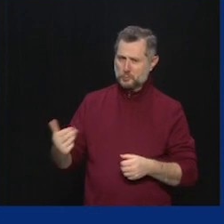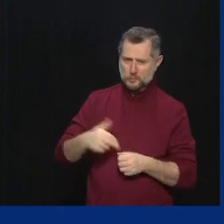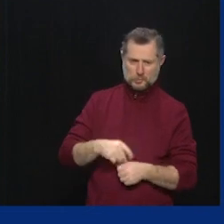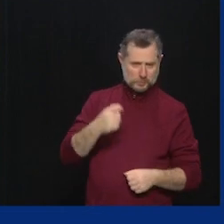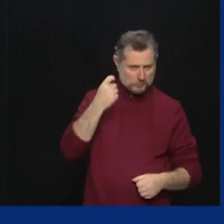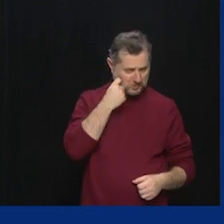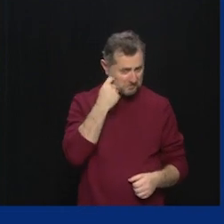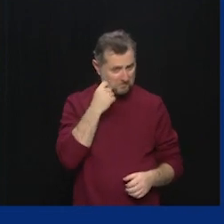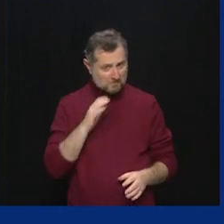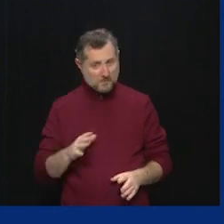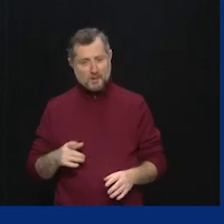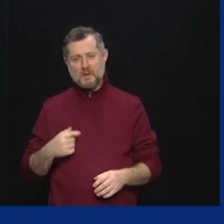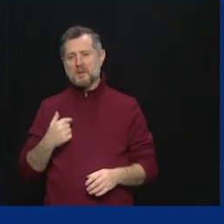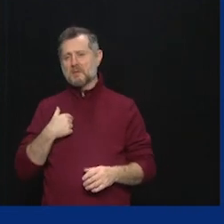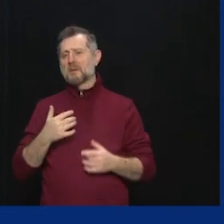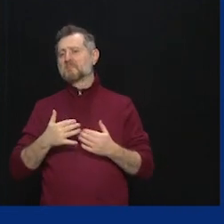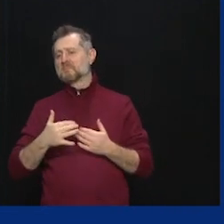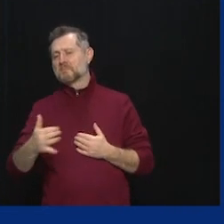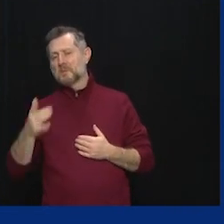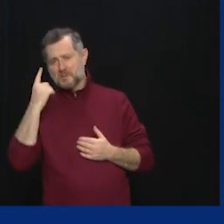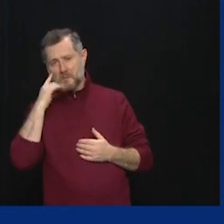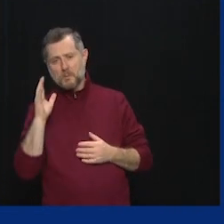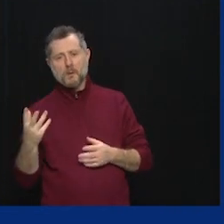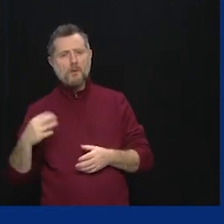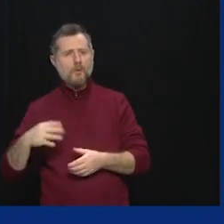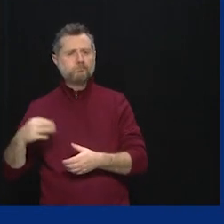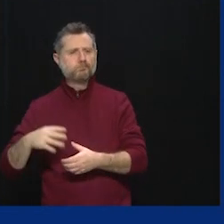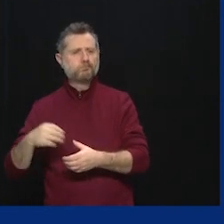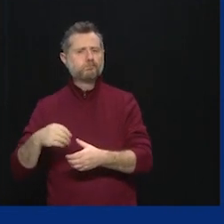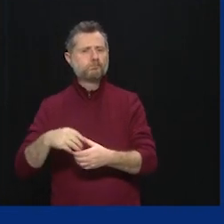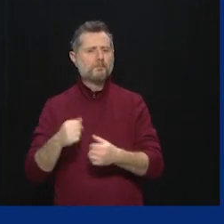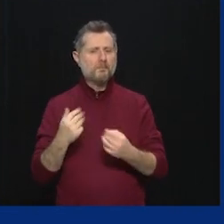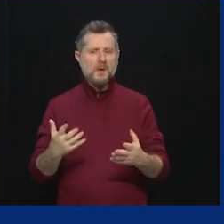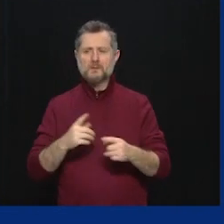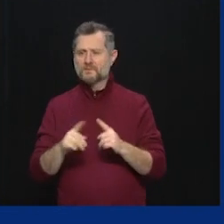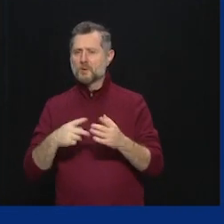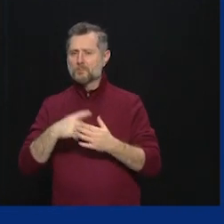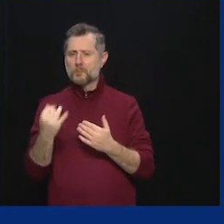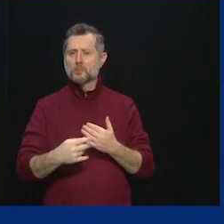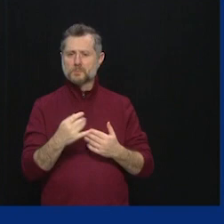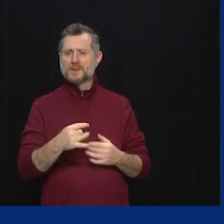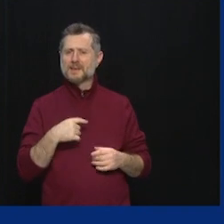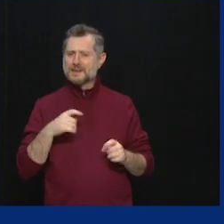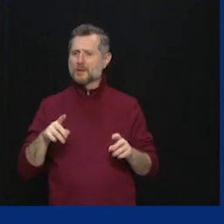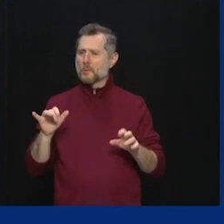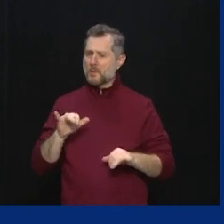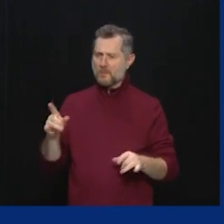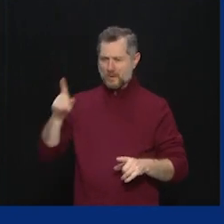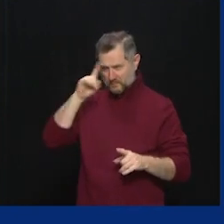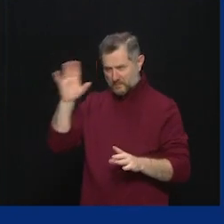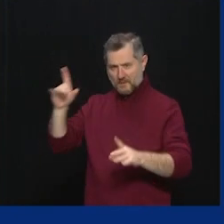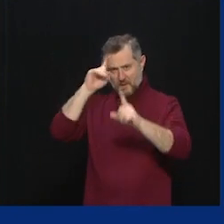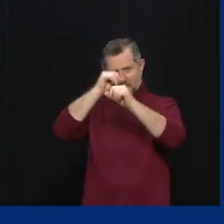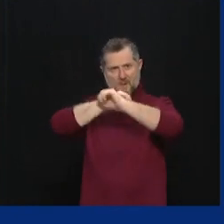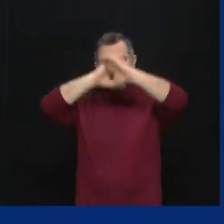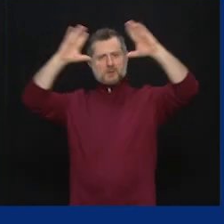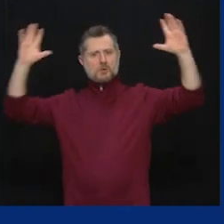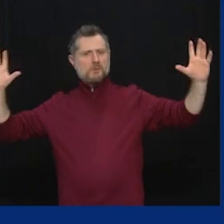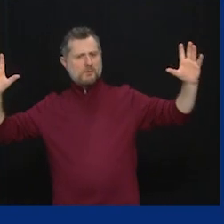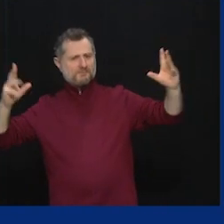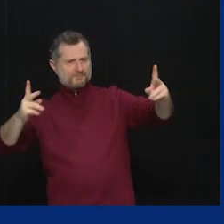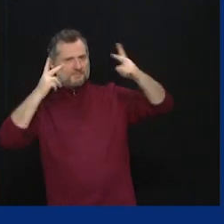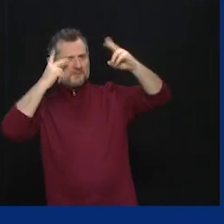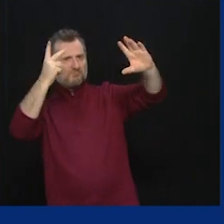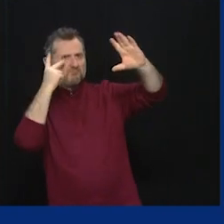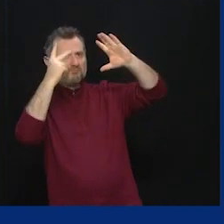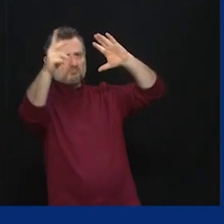many more projects in our state. We need visionaries like you who saw the potential and were able to say, I can